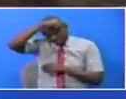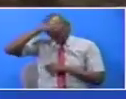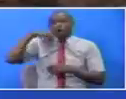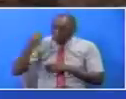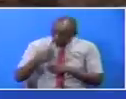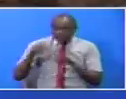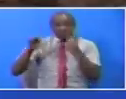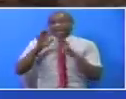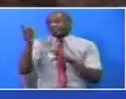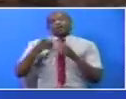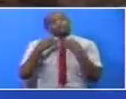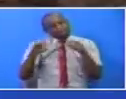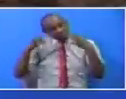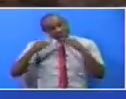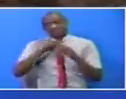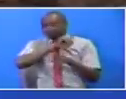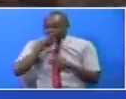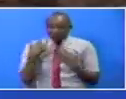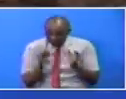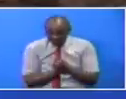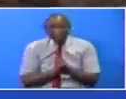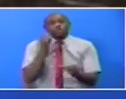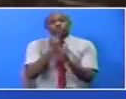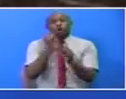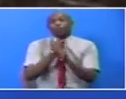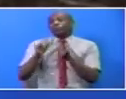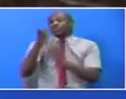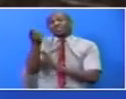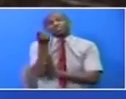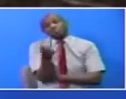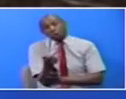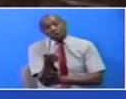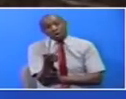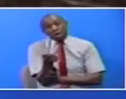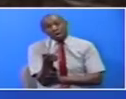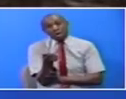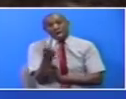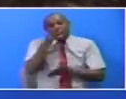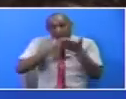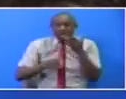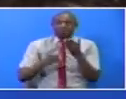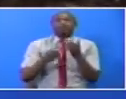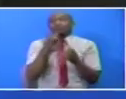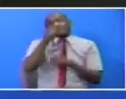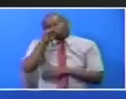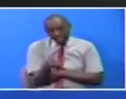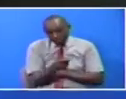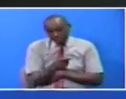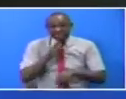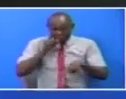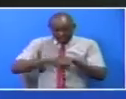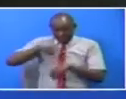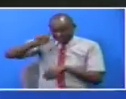into the Kenyan market every year, with job opportunities created yearly being just about 500,000. And as Rakiel